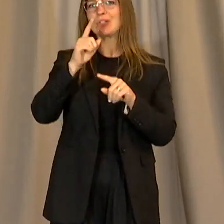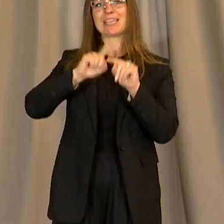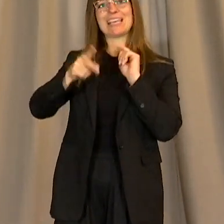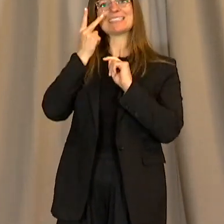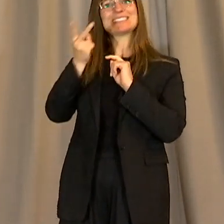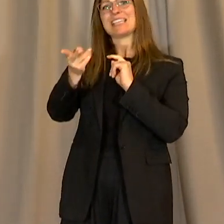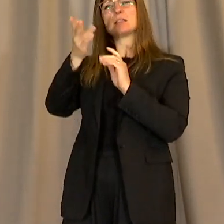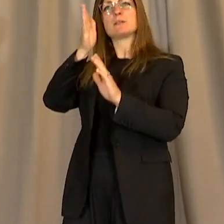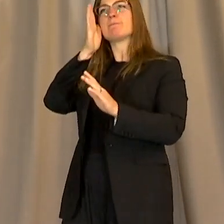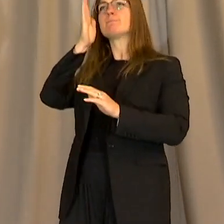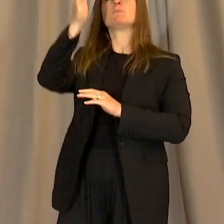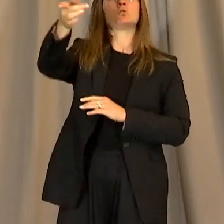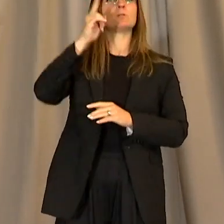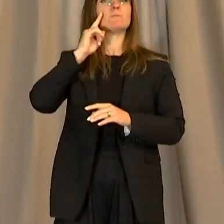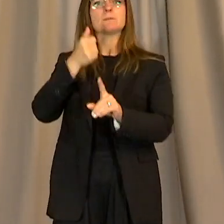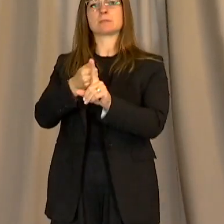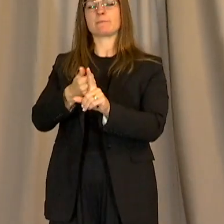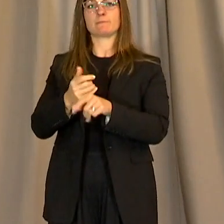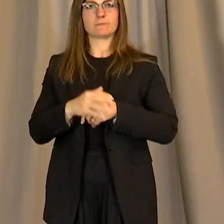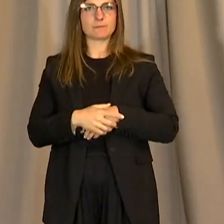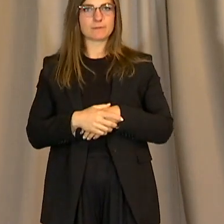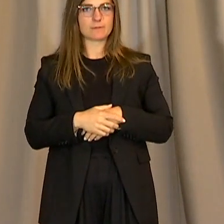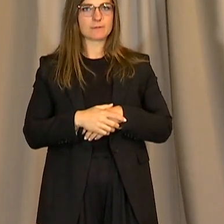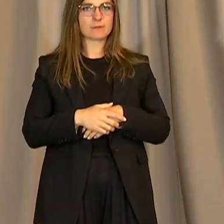future selves. So